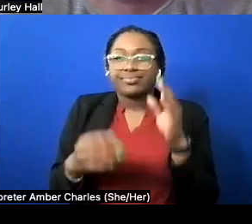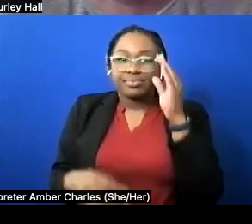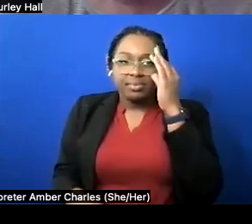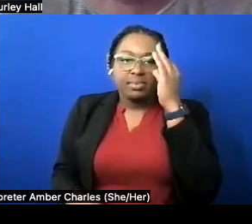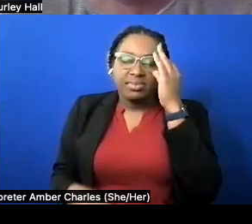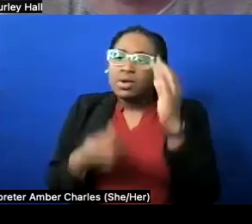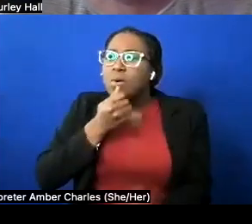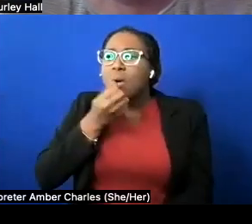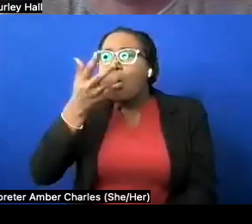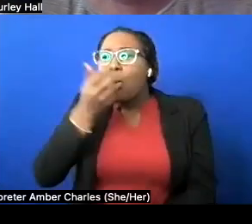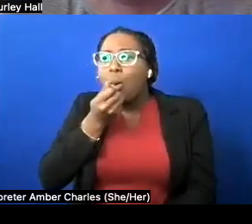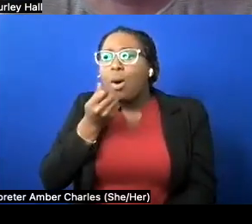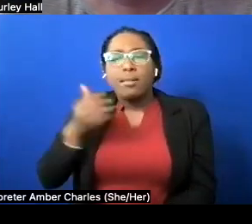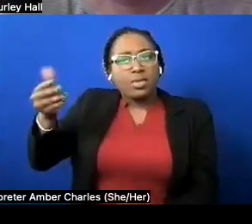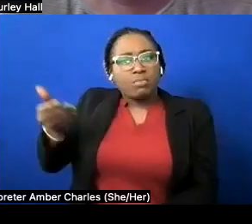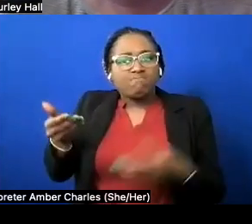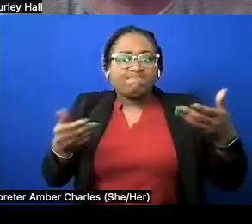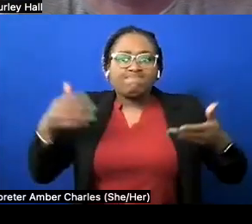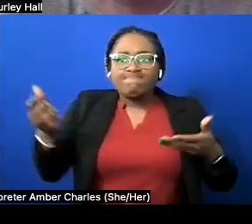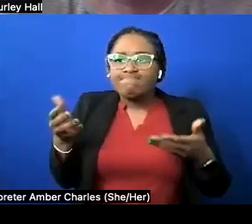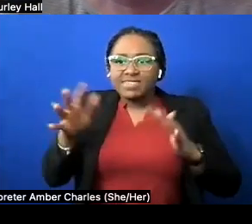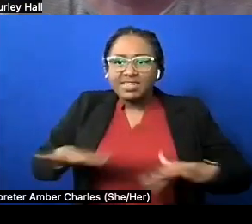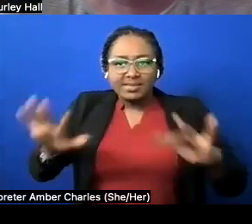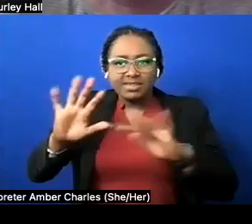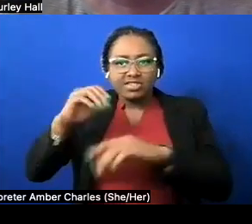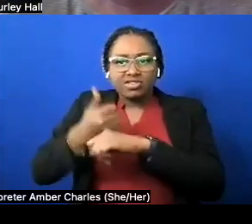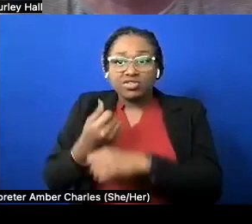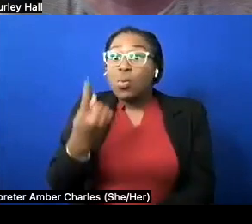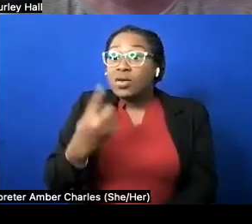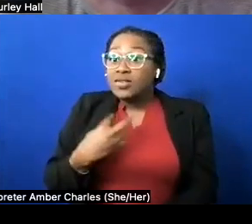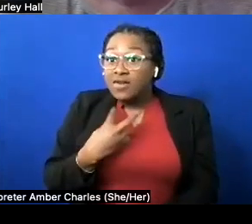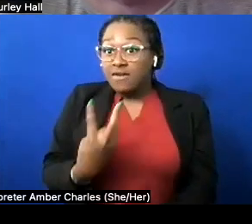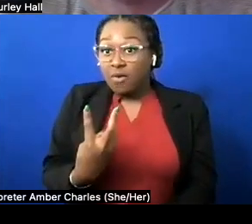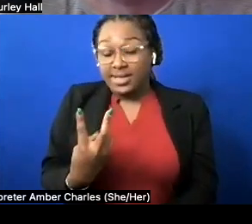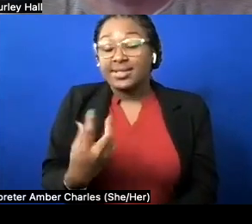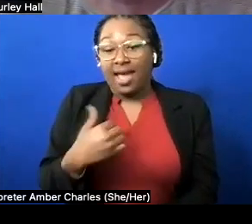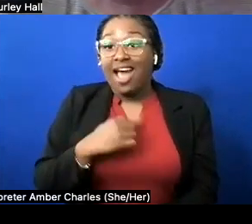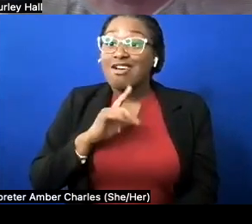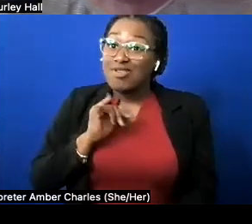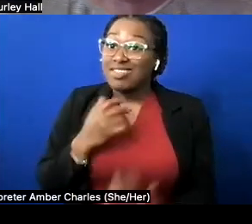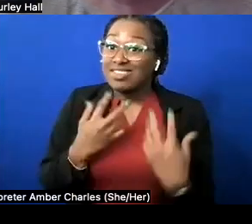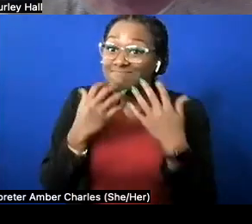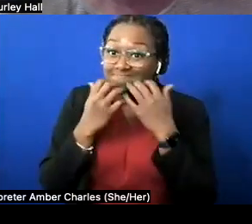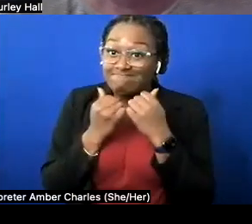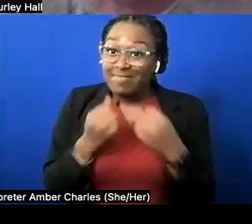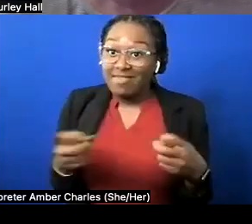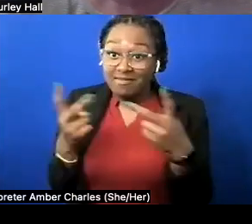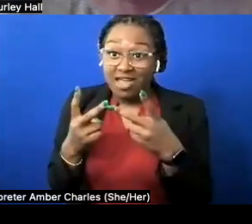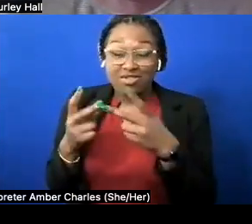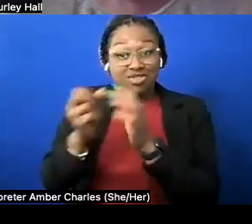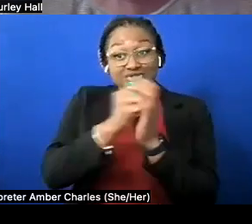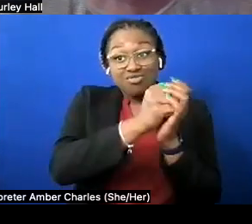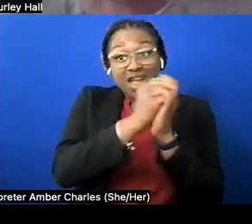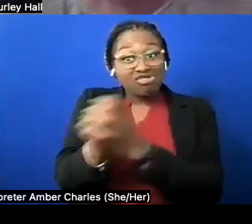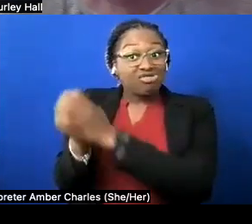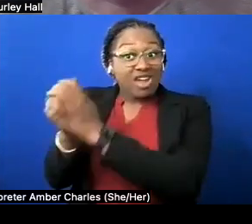and welcoming space that you created. And I, you know, yours is one of the voices that I really value. So, you know, congratulations, Kay, on this